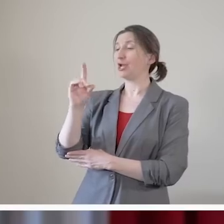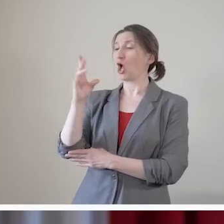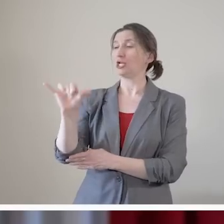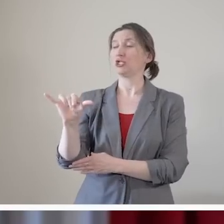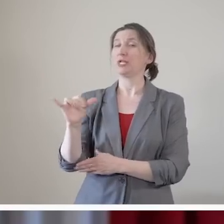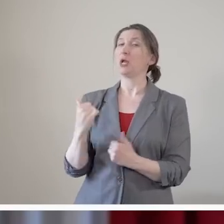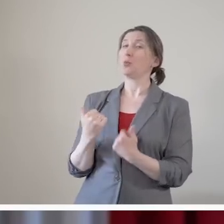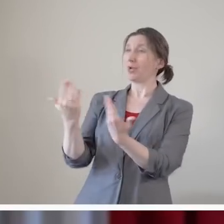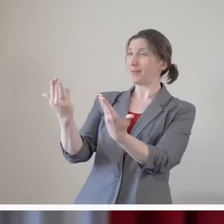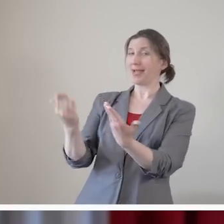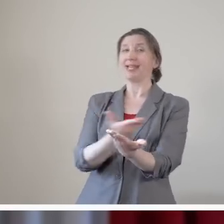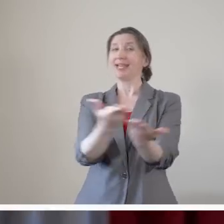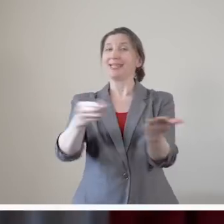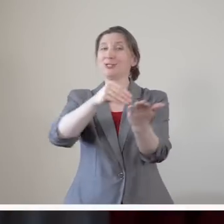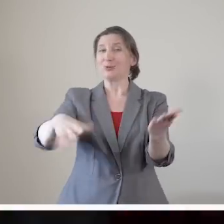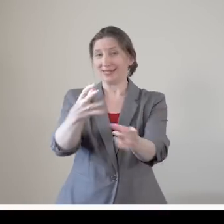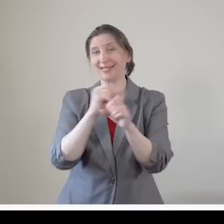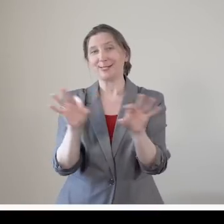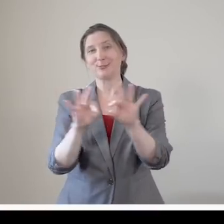these candidates for degrees.